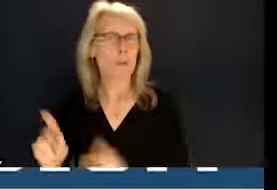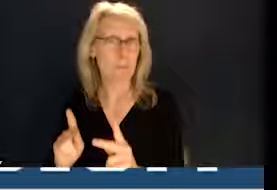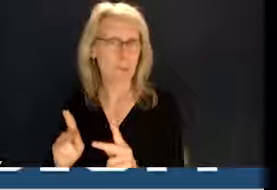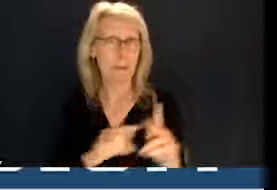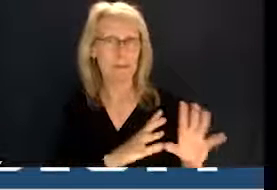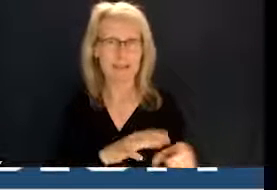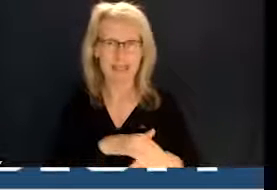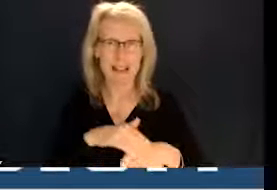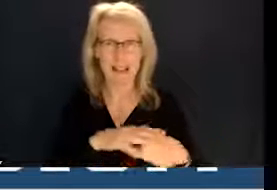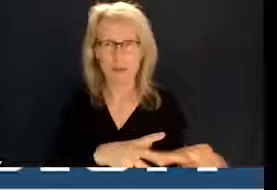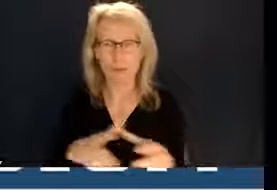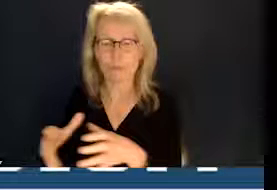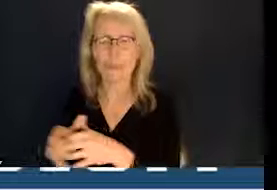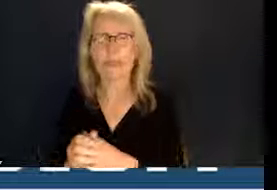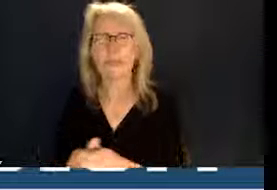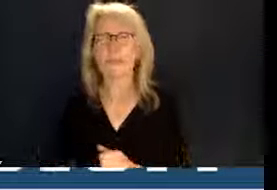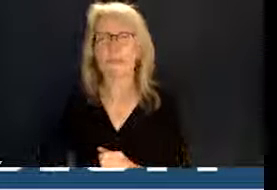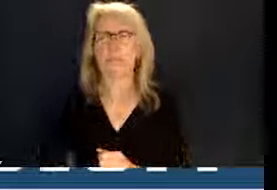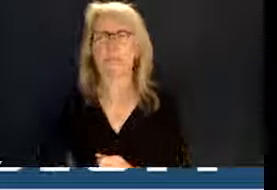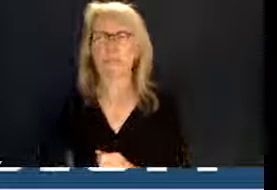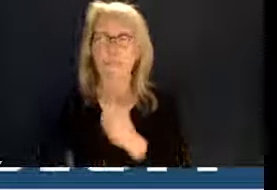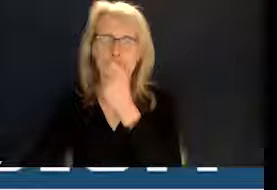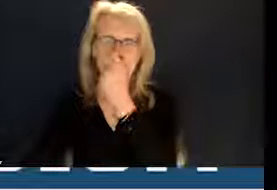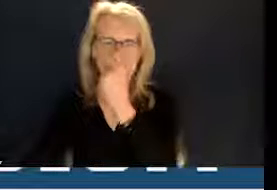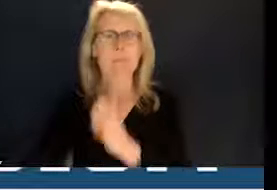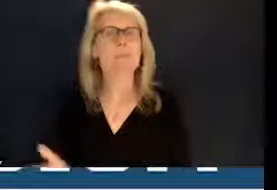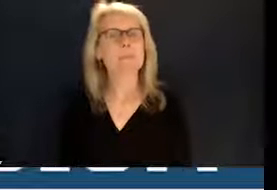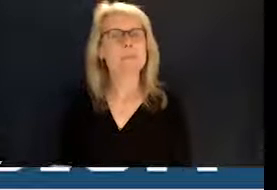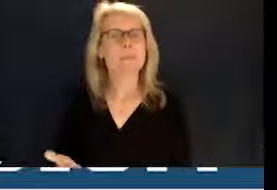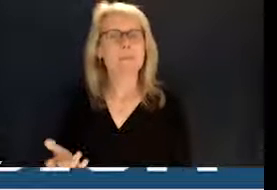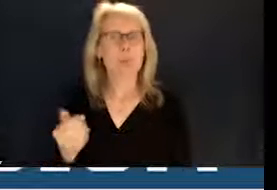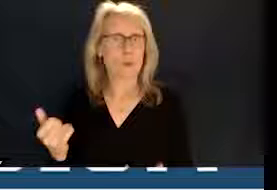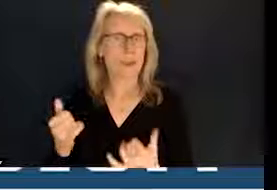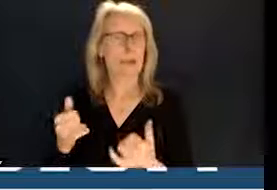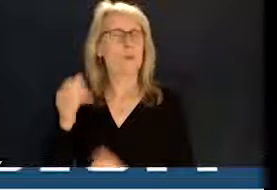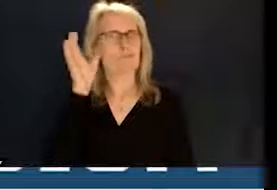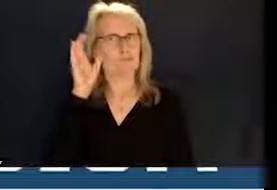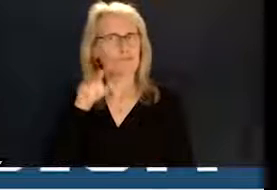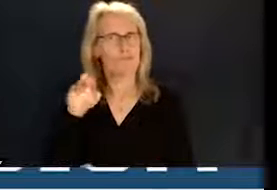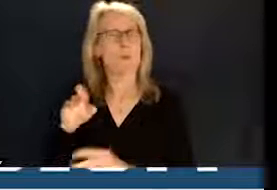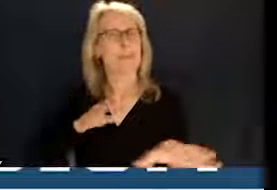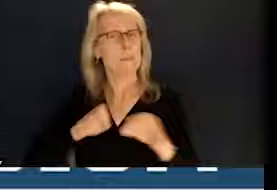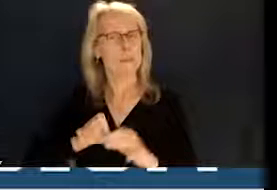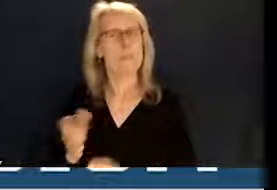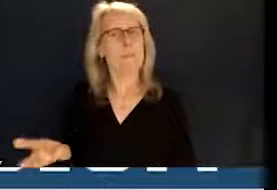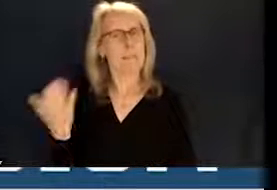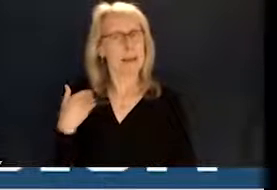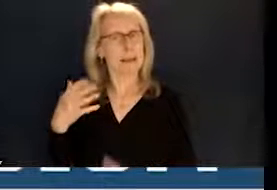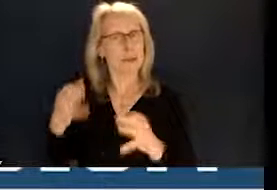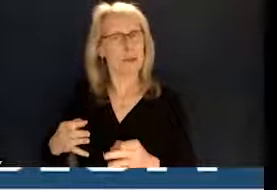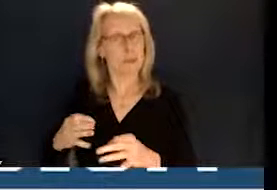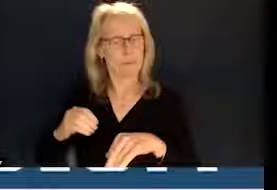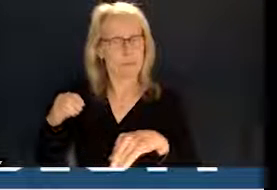In today's talk, we're going to be learning about how past decisions influence the present and the future.